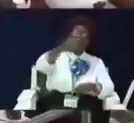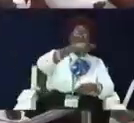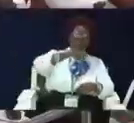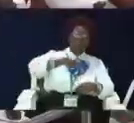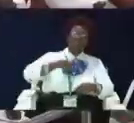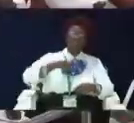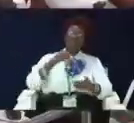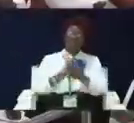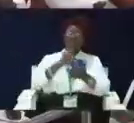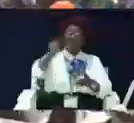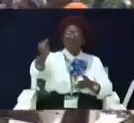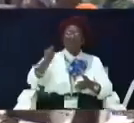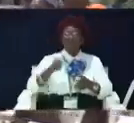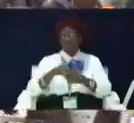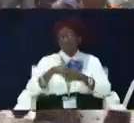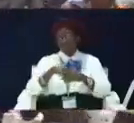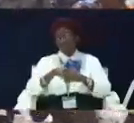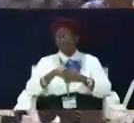Like